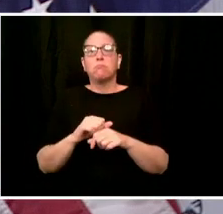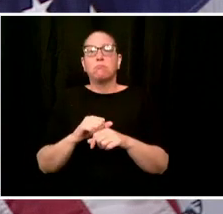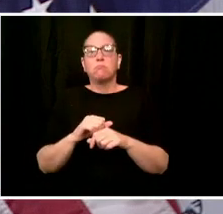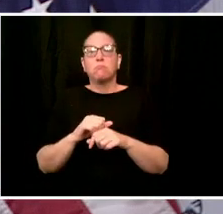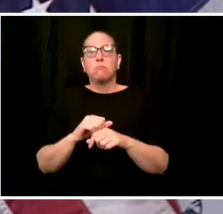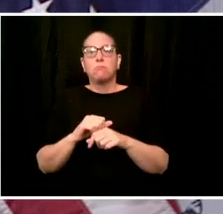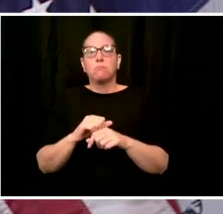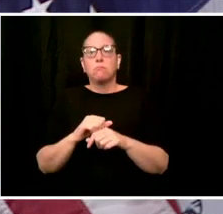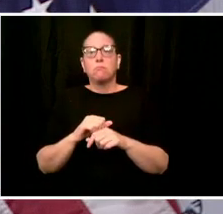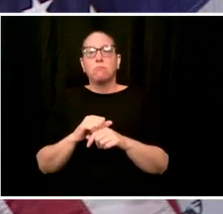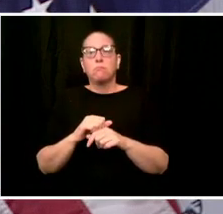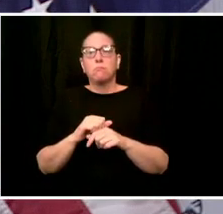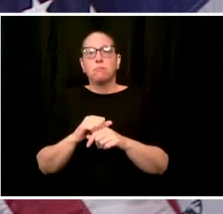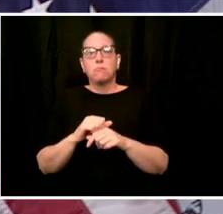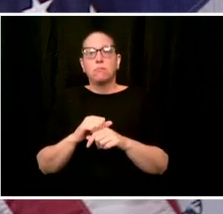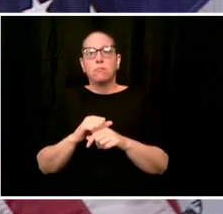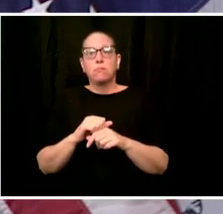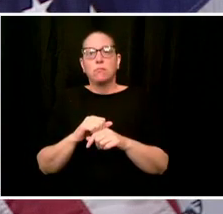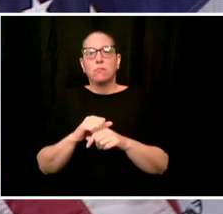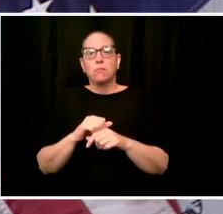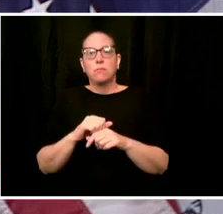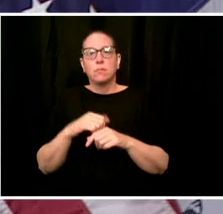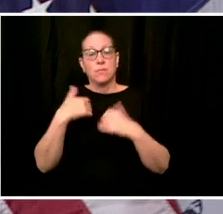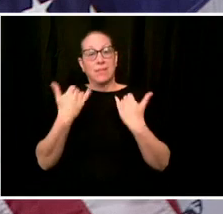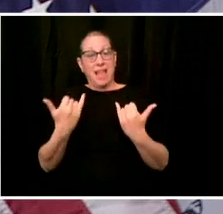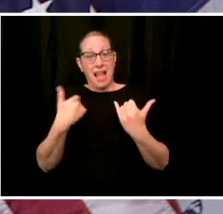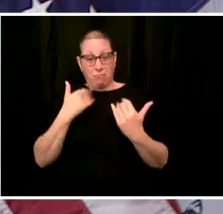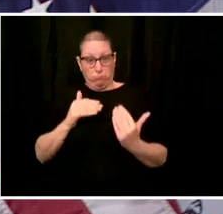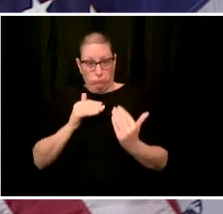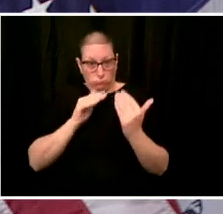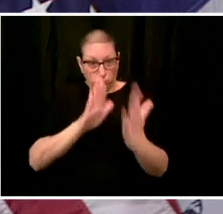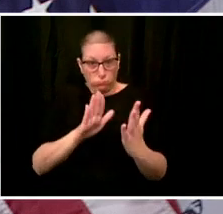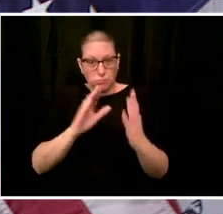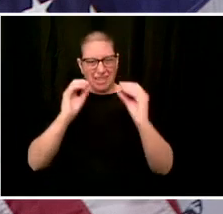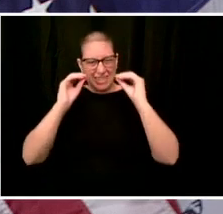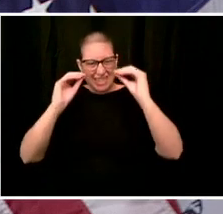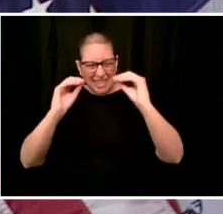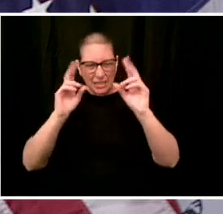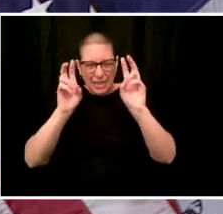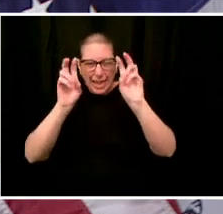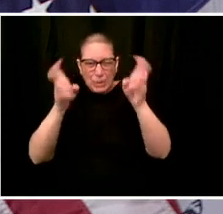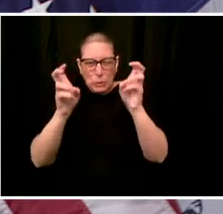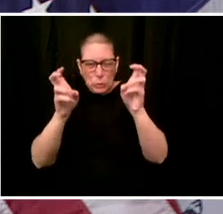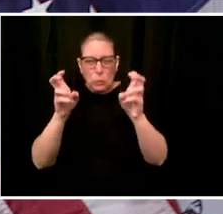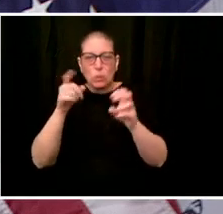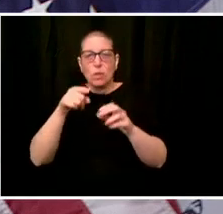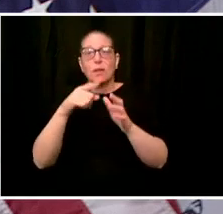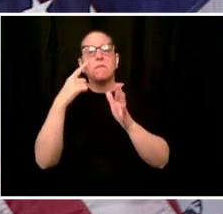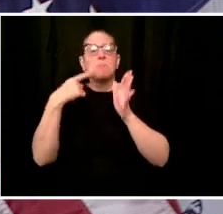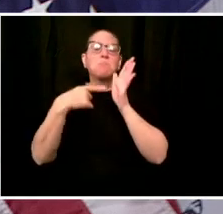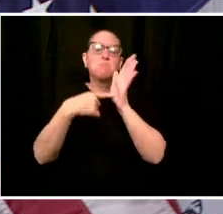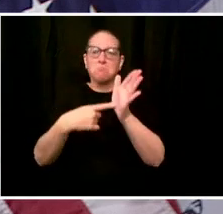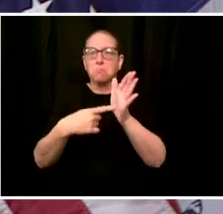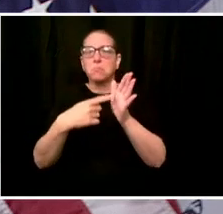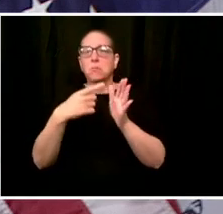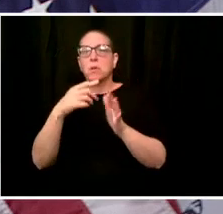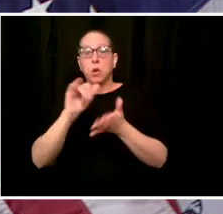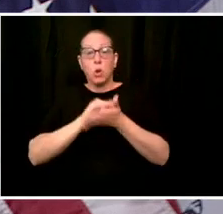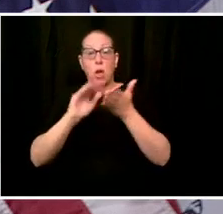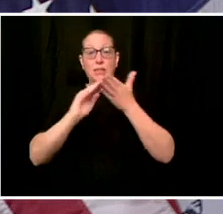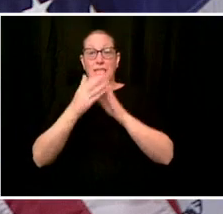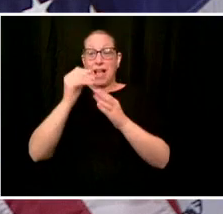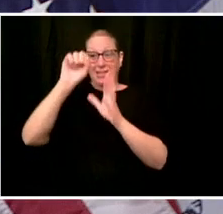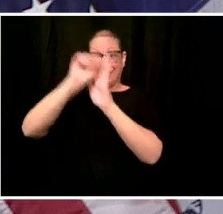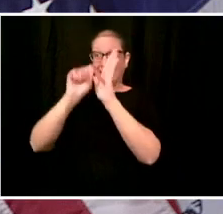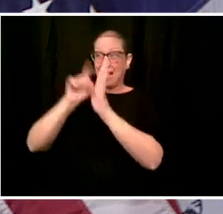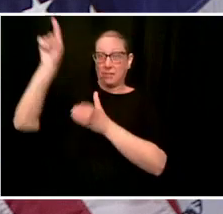way the homelessness issue. I think that's a good example of everyone working together to build confidence in those riding the subways. I think we have to think